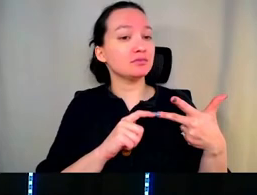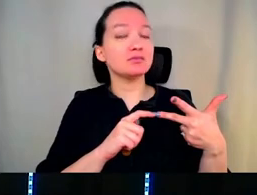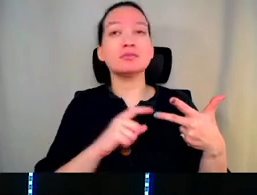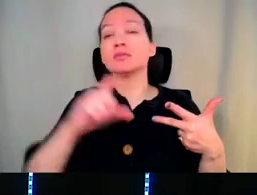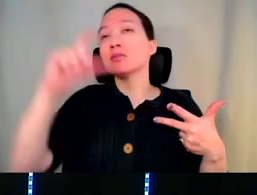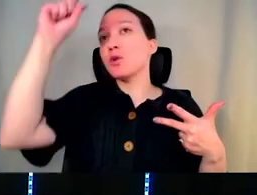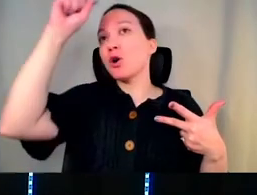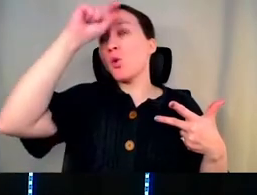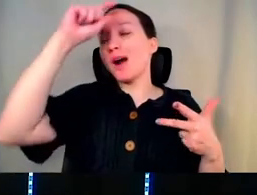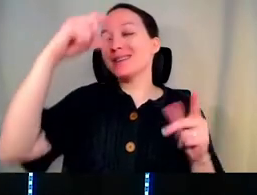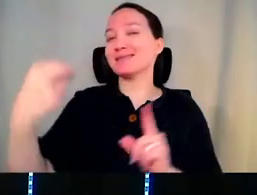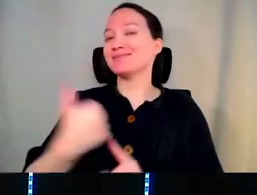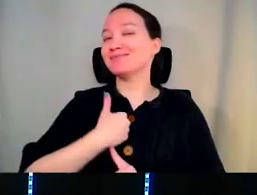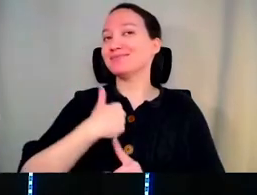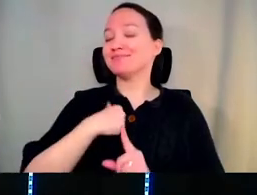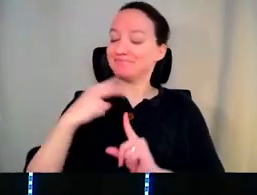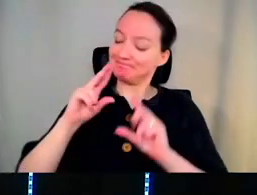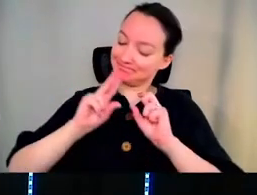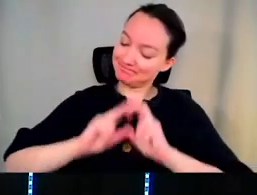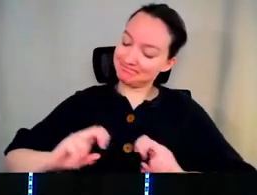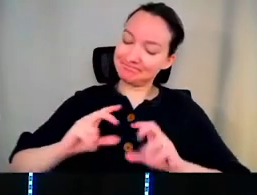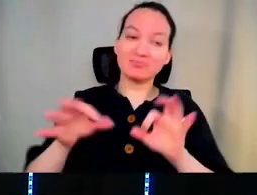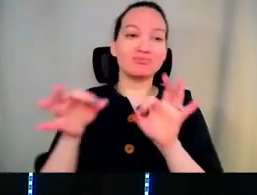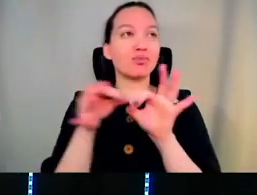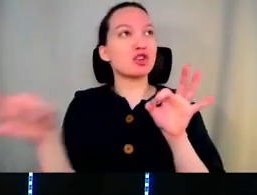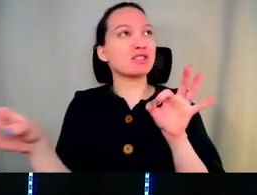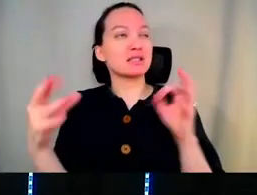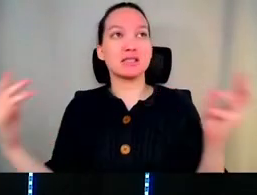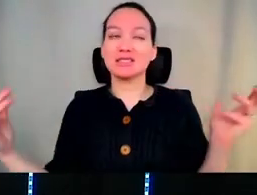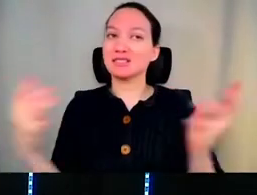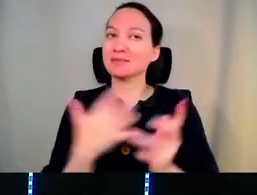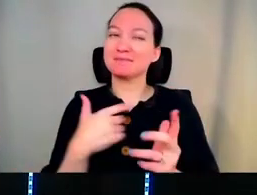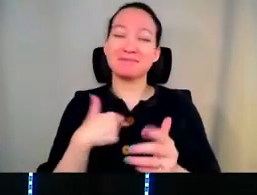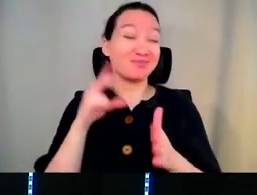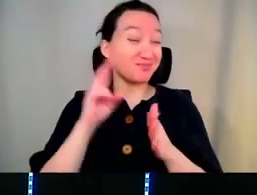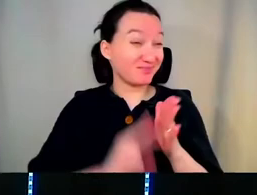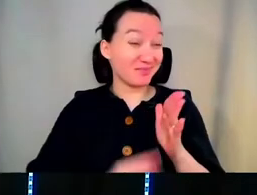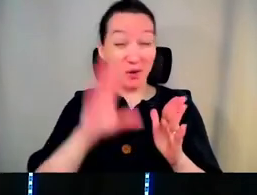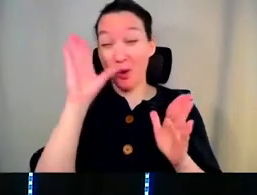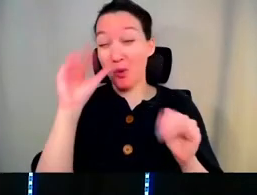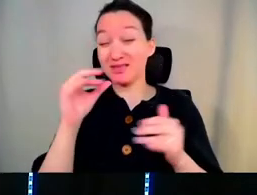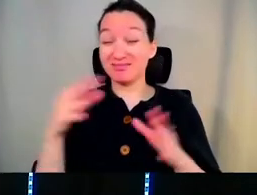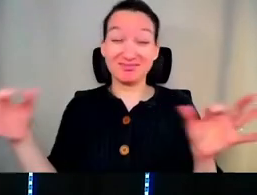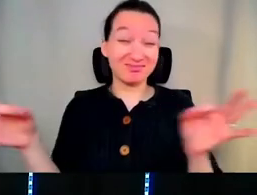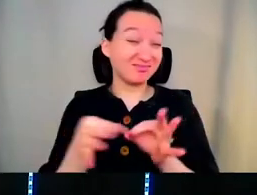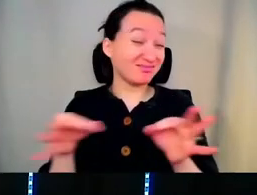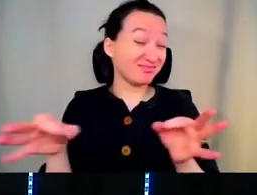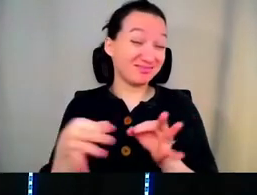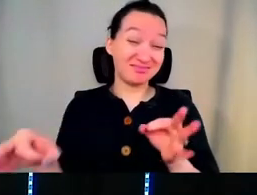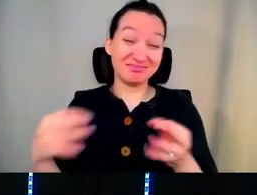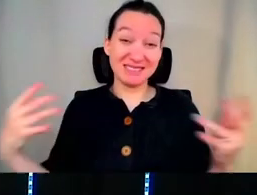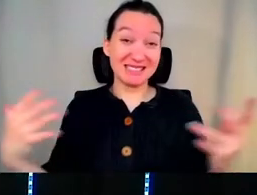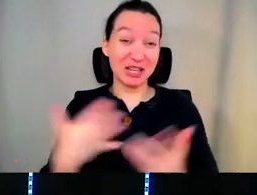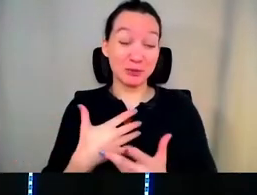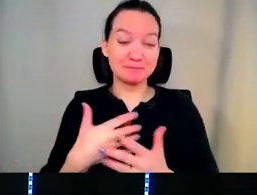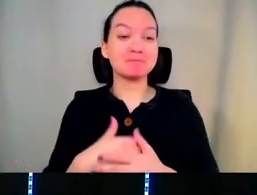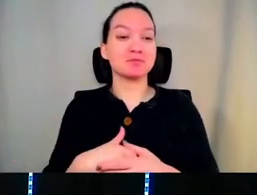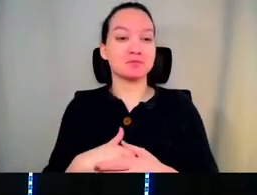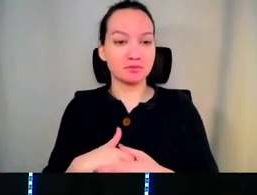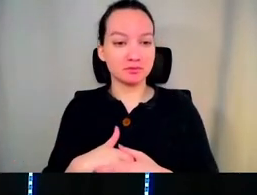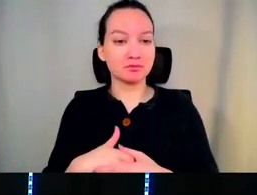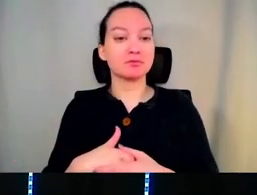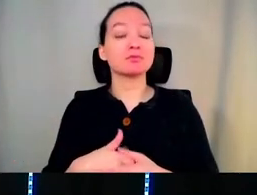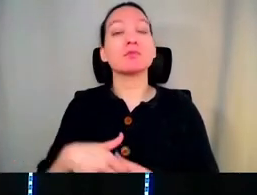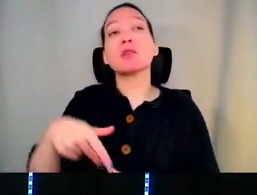own eyes. This verse scared me when I read it. And I hope it scares you too, okay? It's super encouraging. This